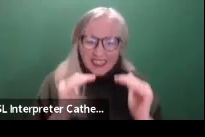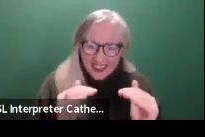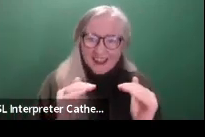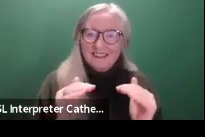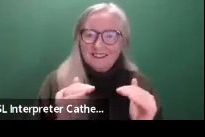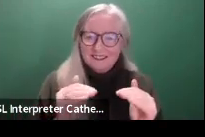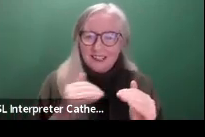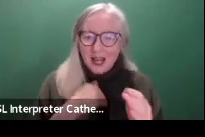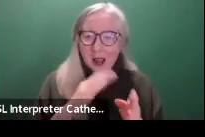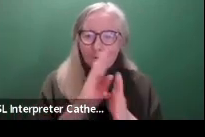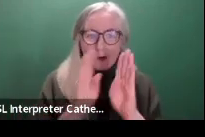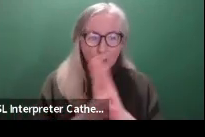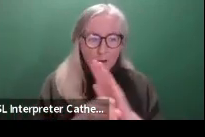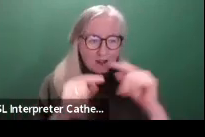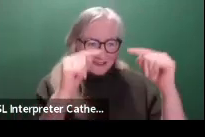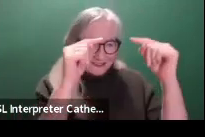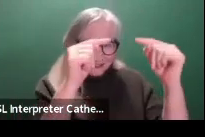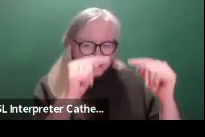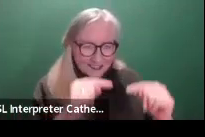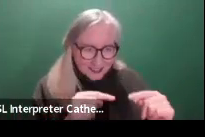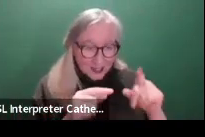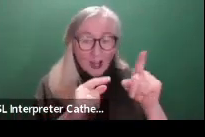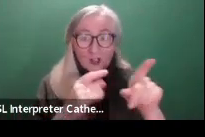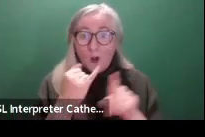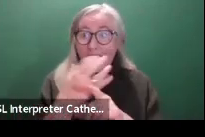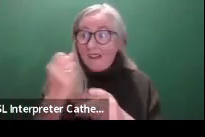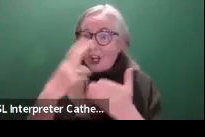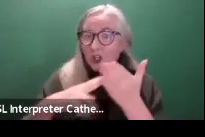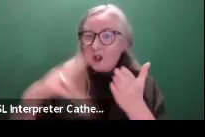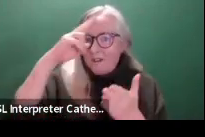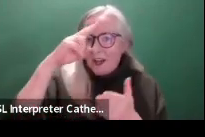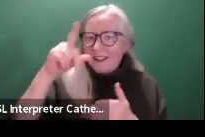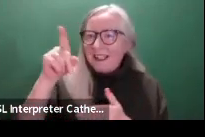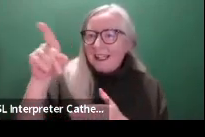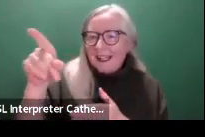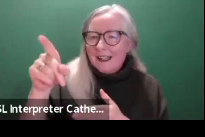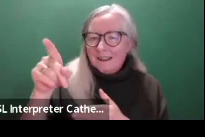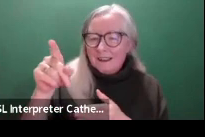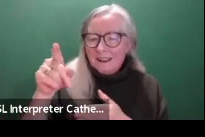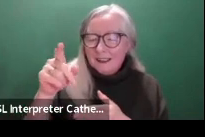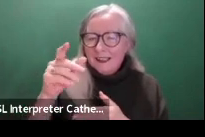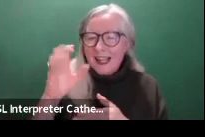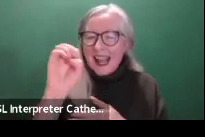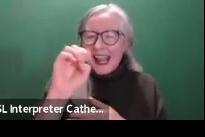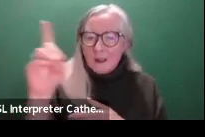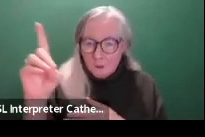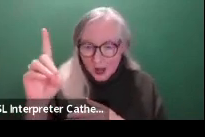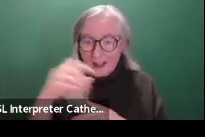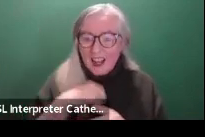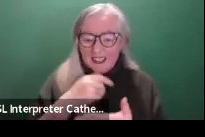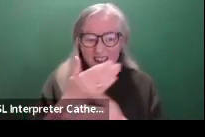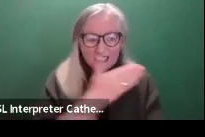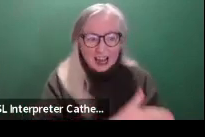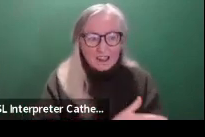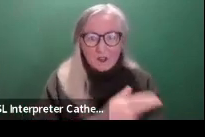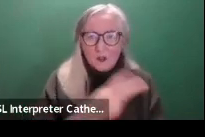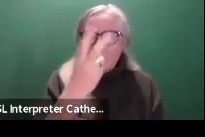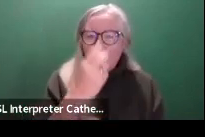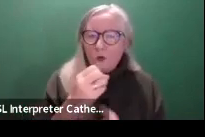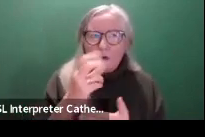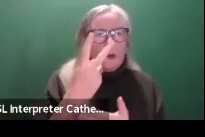the Masters at Queen Margaret University in Edinburgh, which I started in 2019. And I